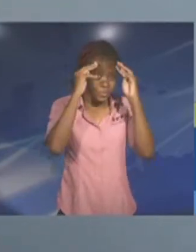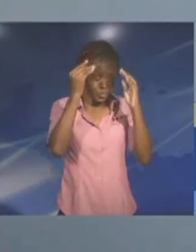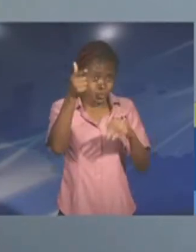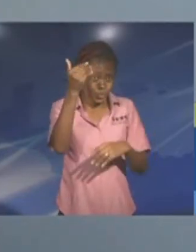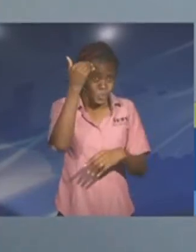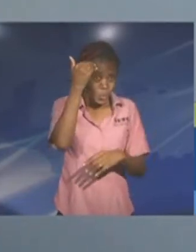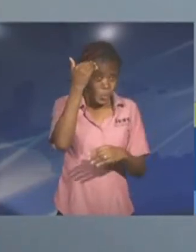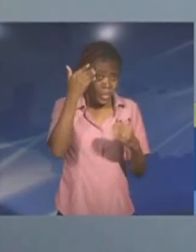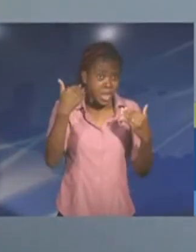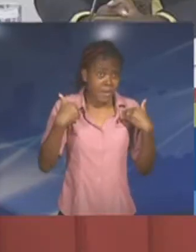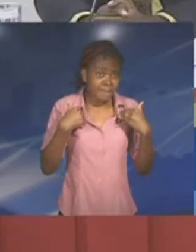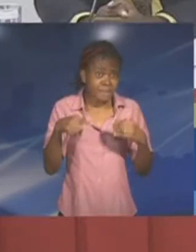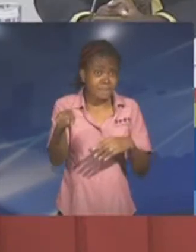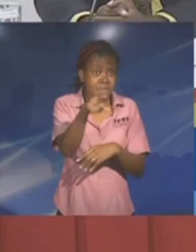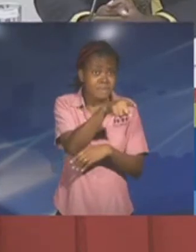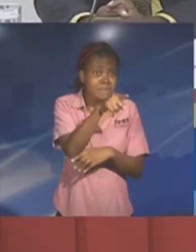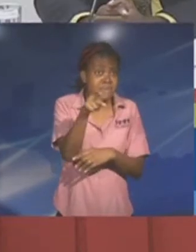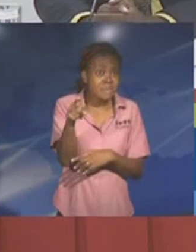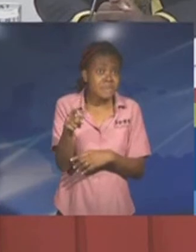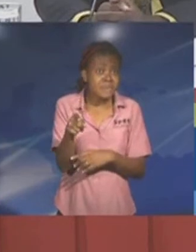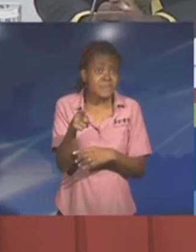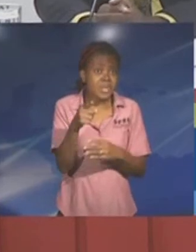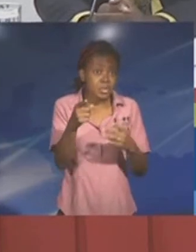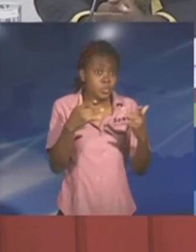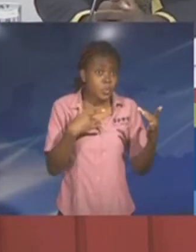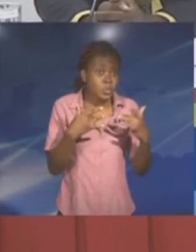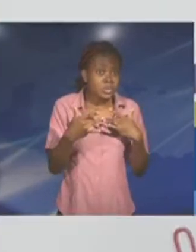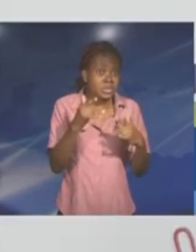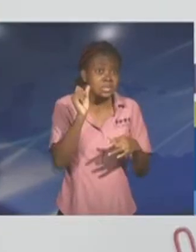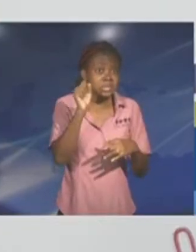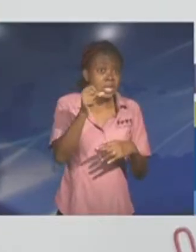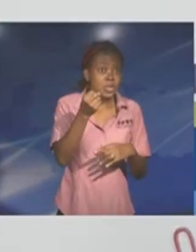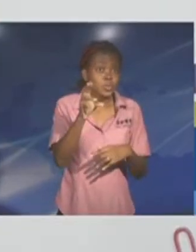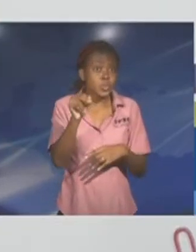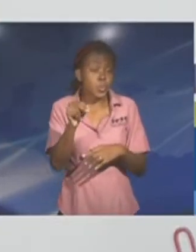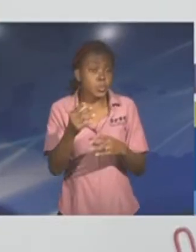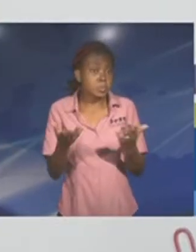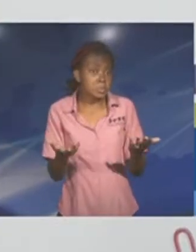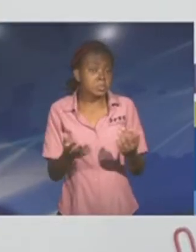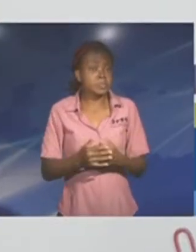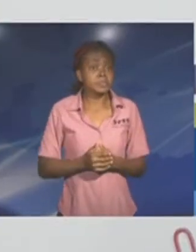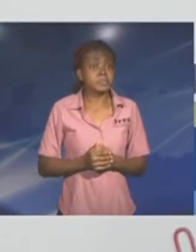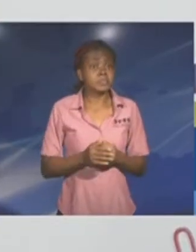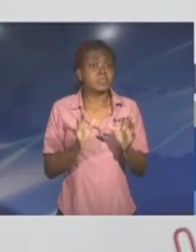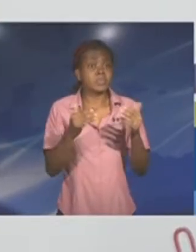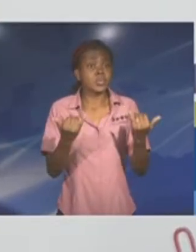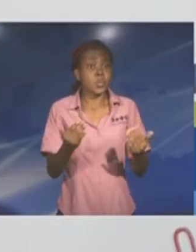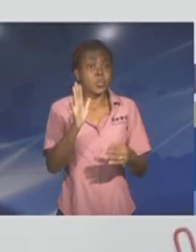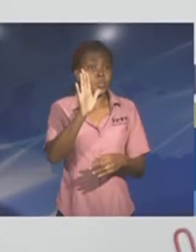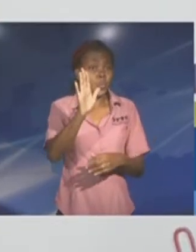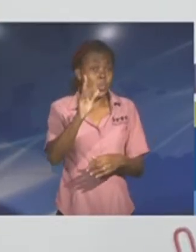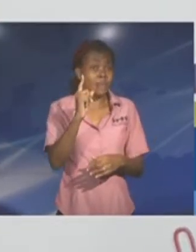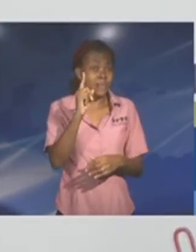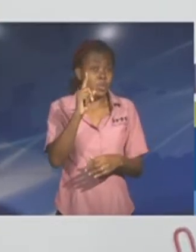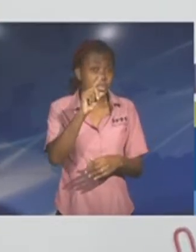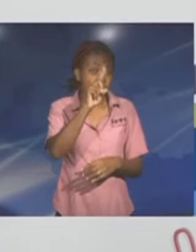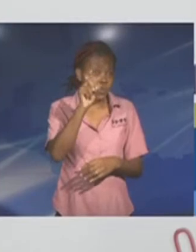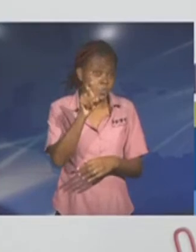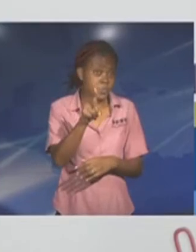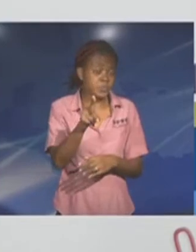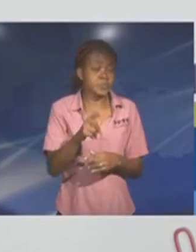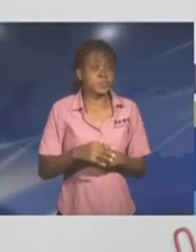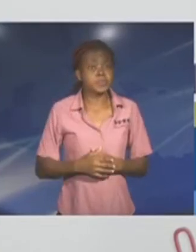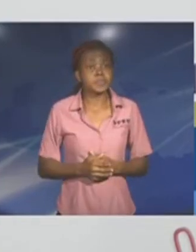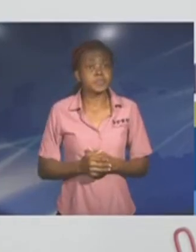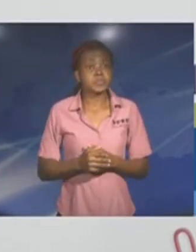concern so far? Okay, so with respect to the first part of the question, the number of cases so far for